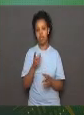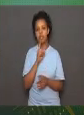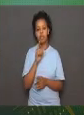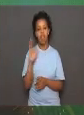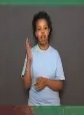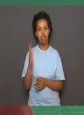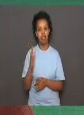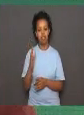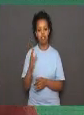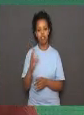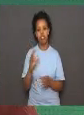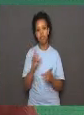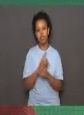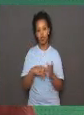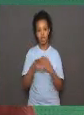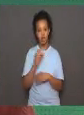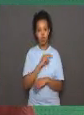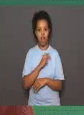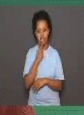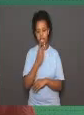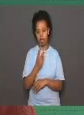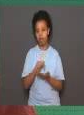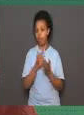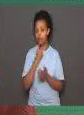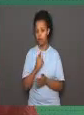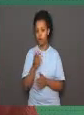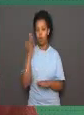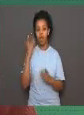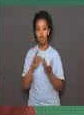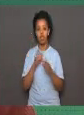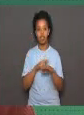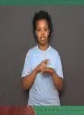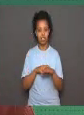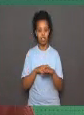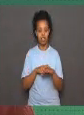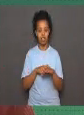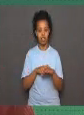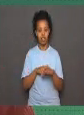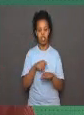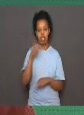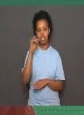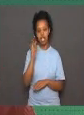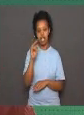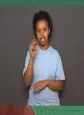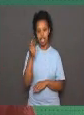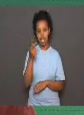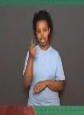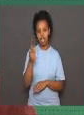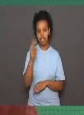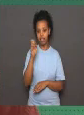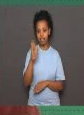behavior. In our last lesson, we defined the term innate